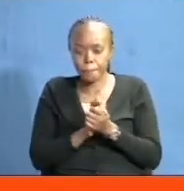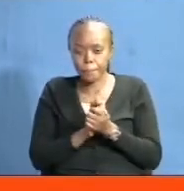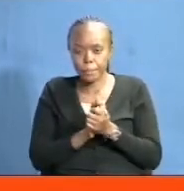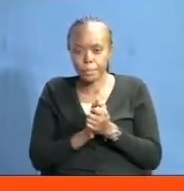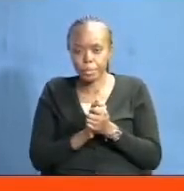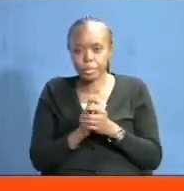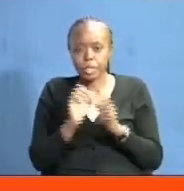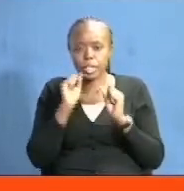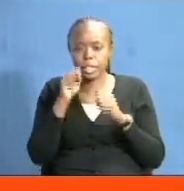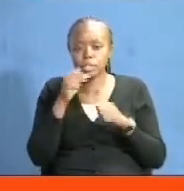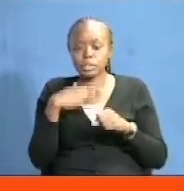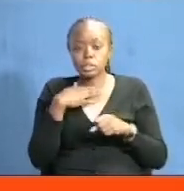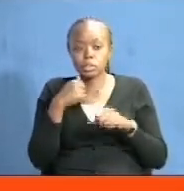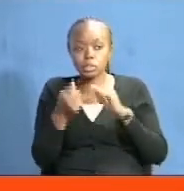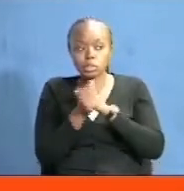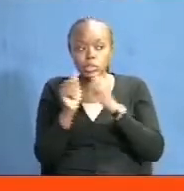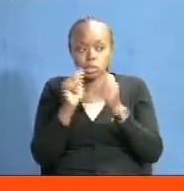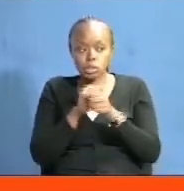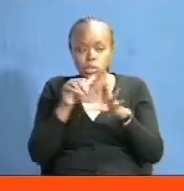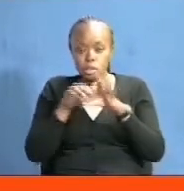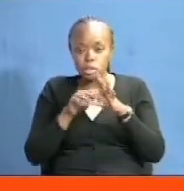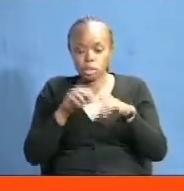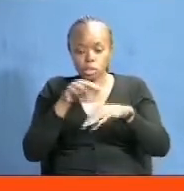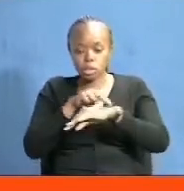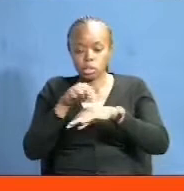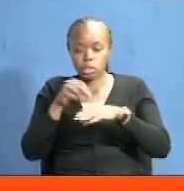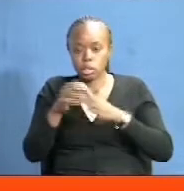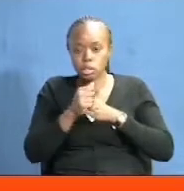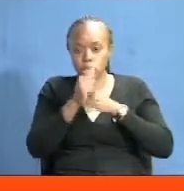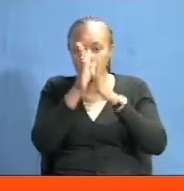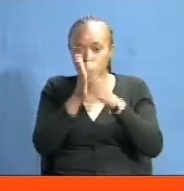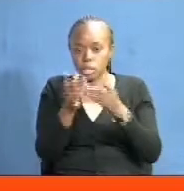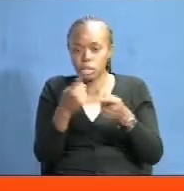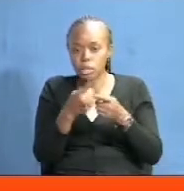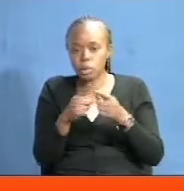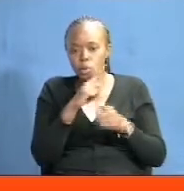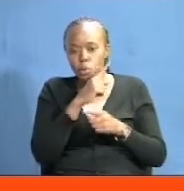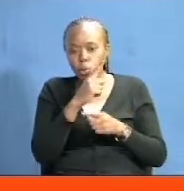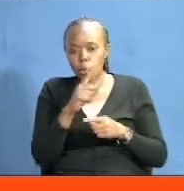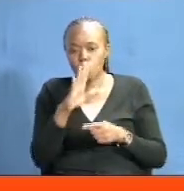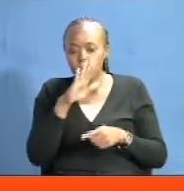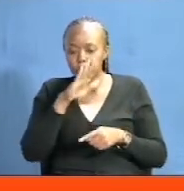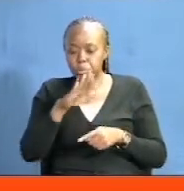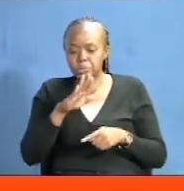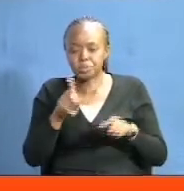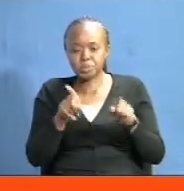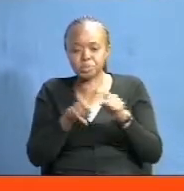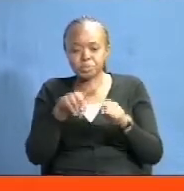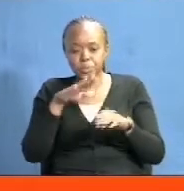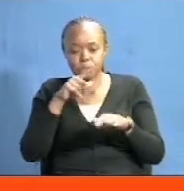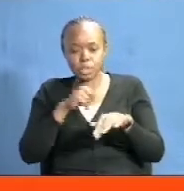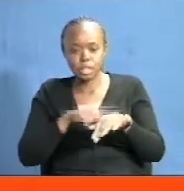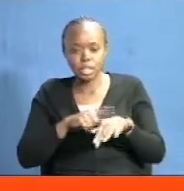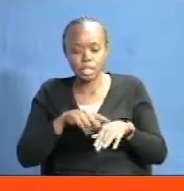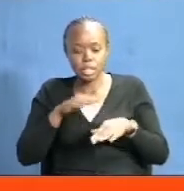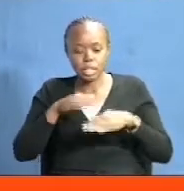would want to transit into national leadership, but we handle one step at a time. Right. I think now I do not want to get ahead of